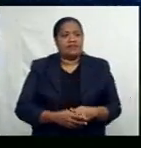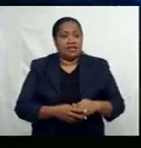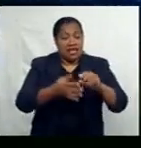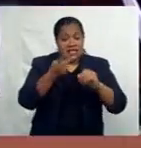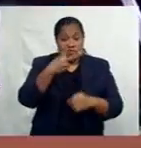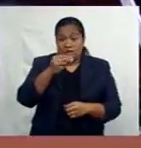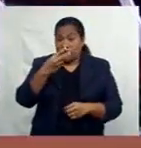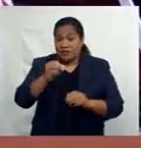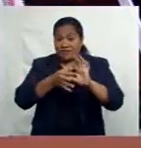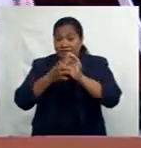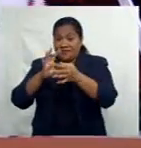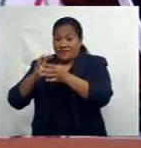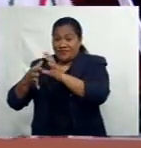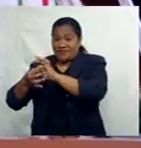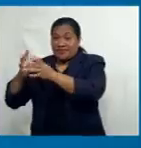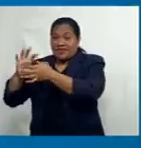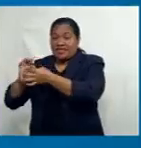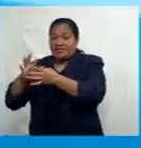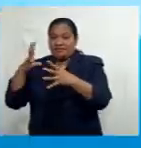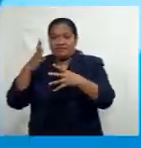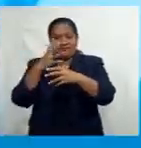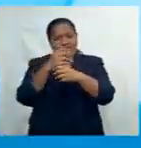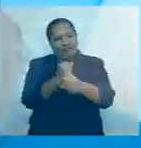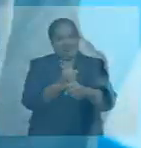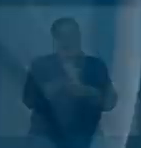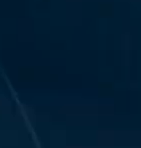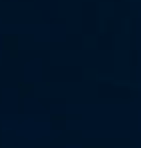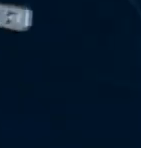Olympic Games comes to a close.